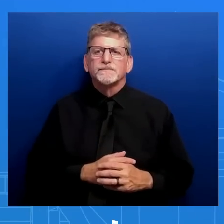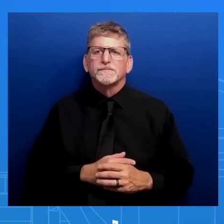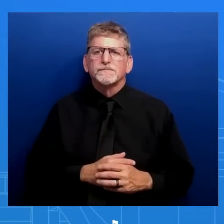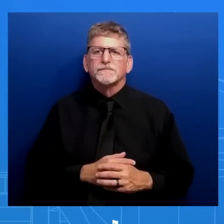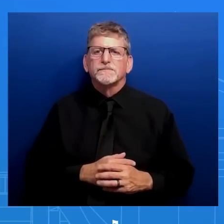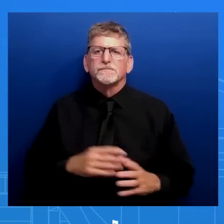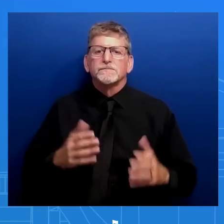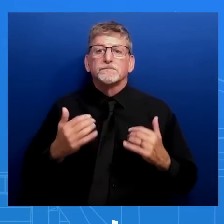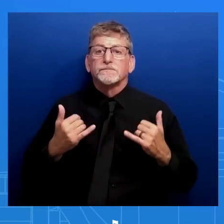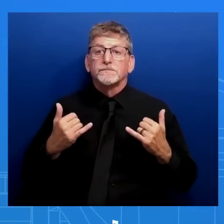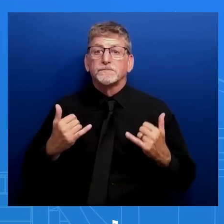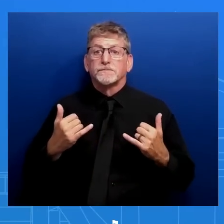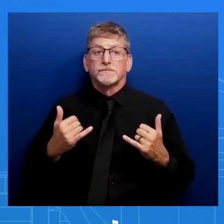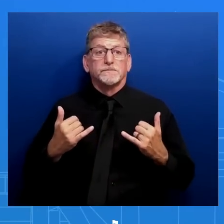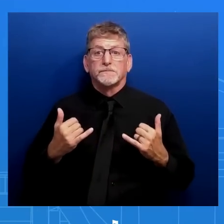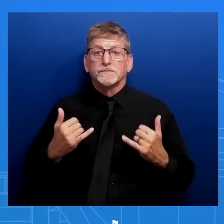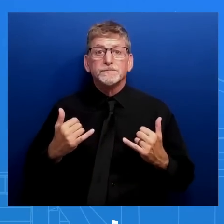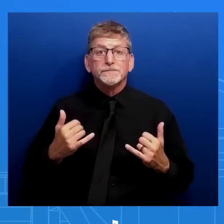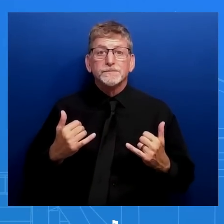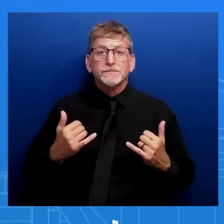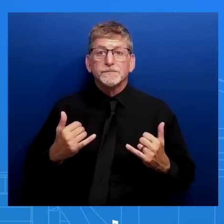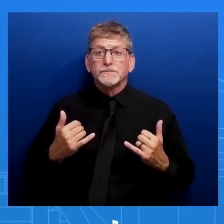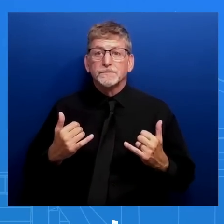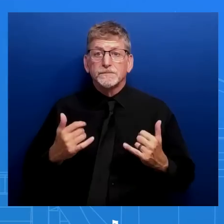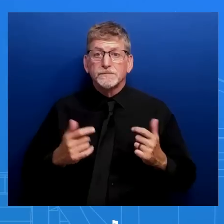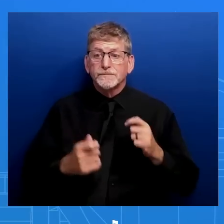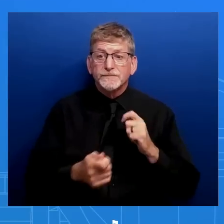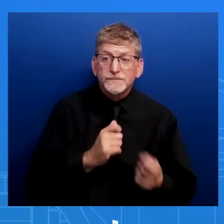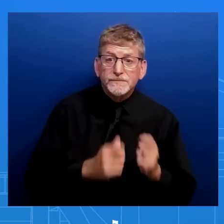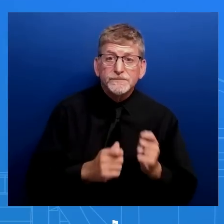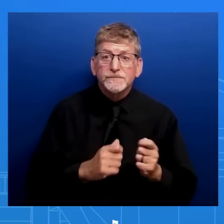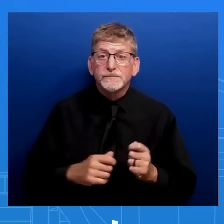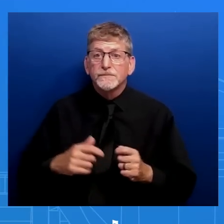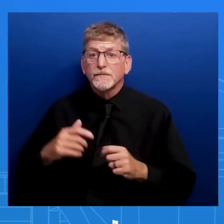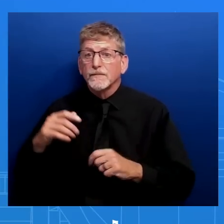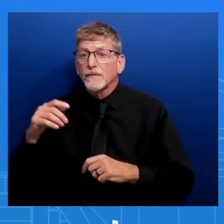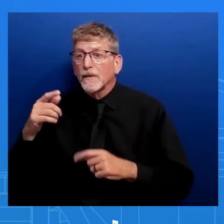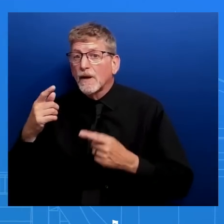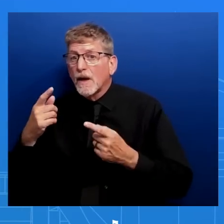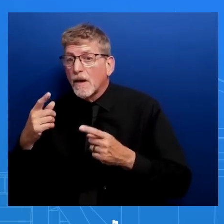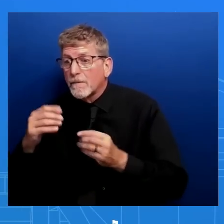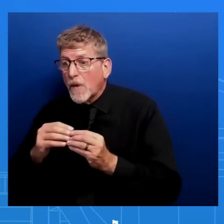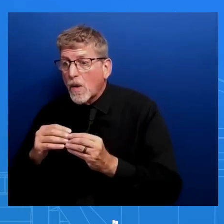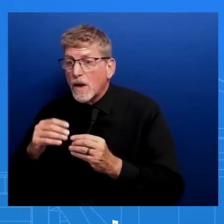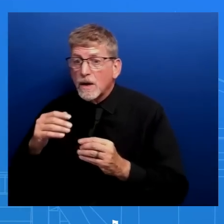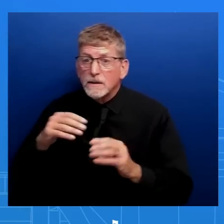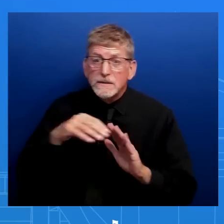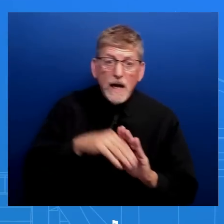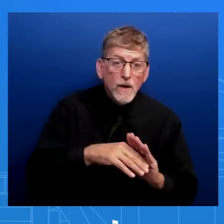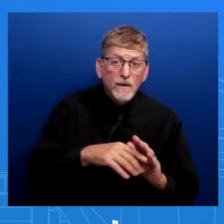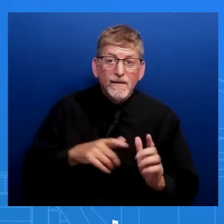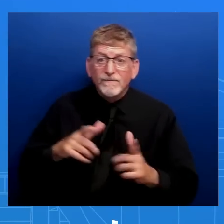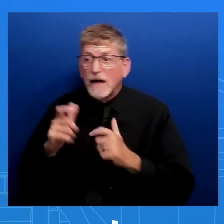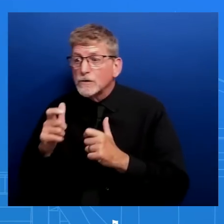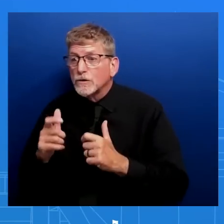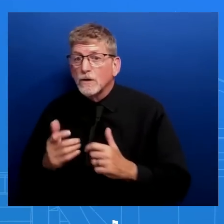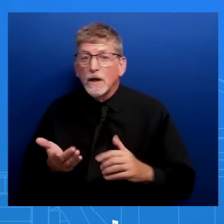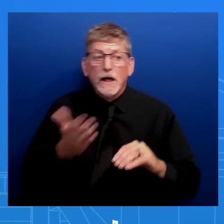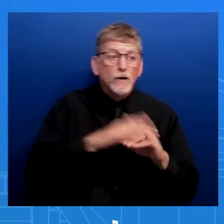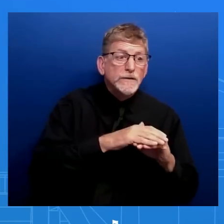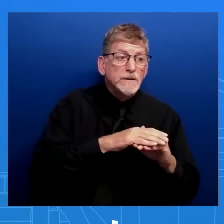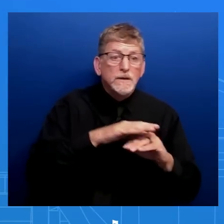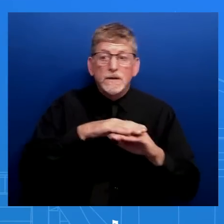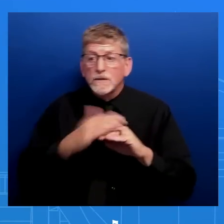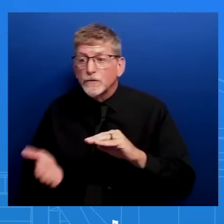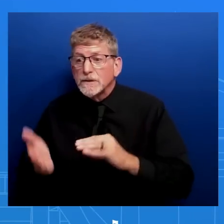was adjusted or changed, slowed down or sped up as a result of the weekend, I just couldn't speak to it. Certainly nothing discernible from our perspective, but